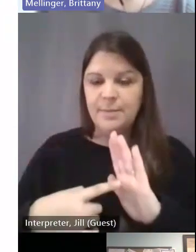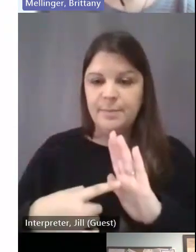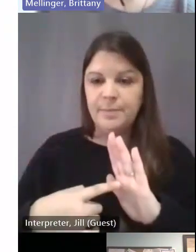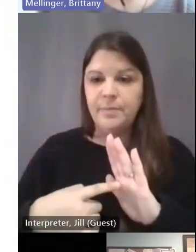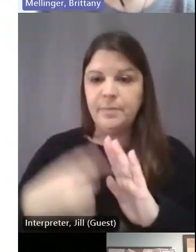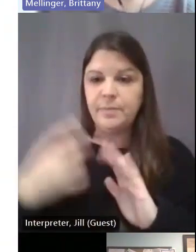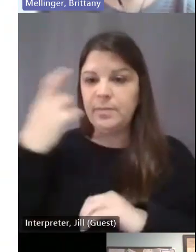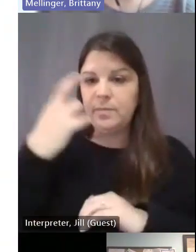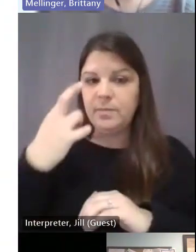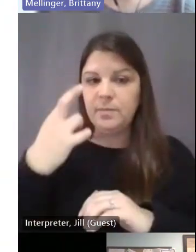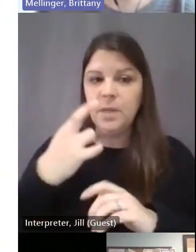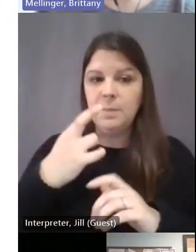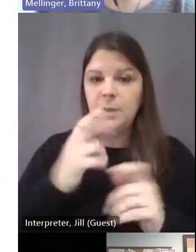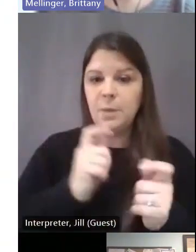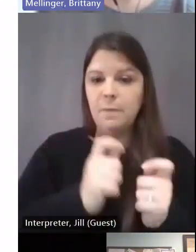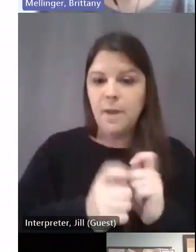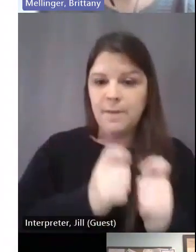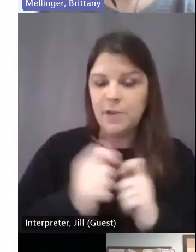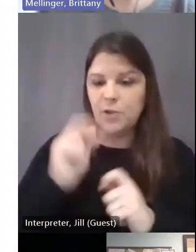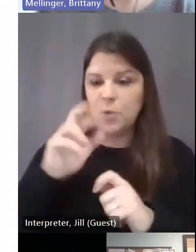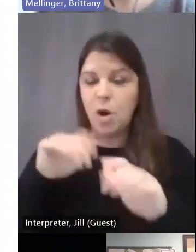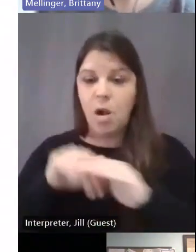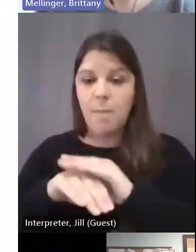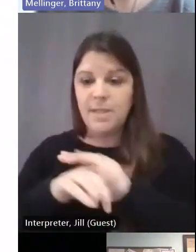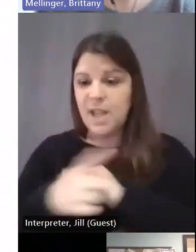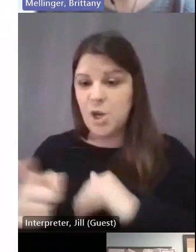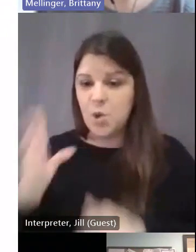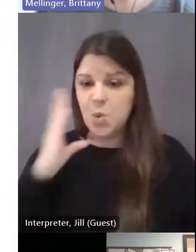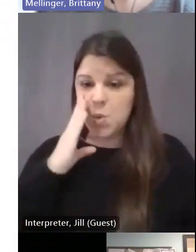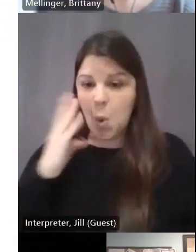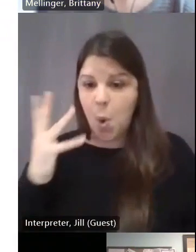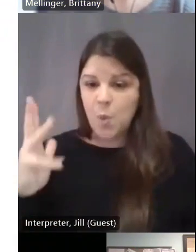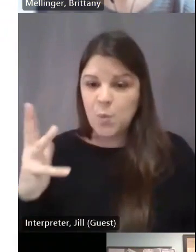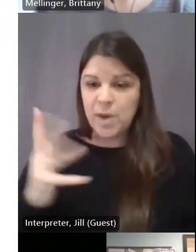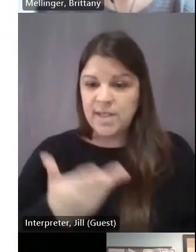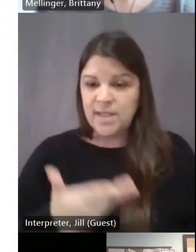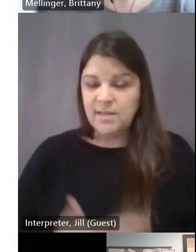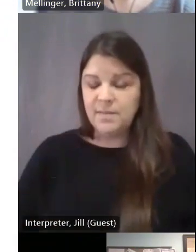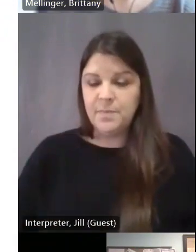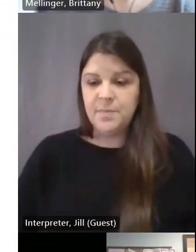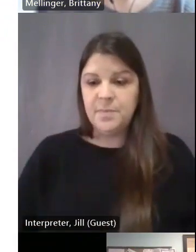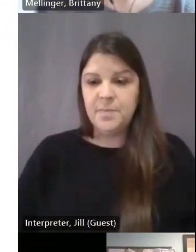reasonable modifications or accommodations that you're aware of in housing.